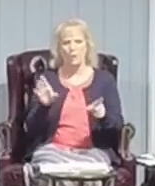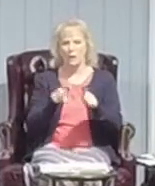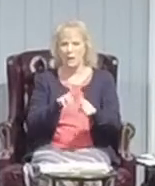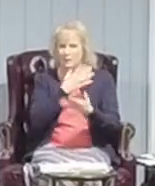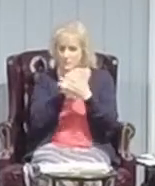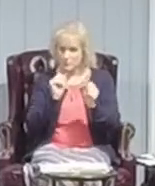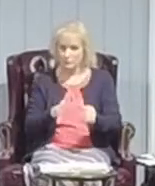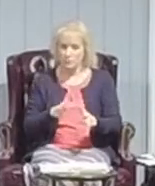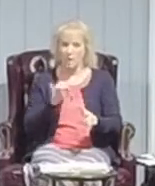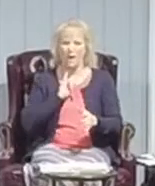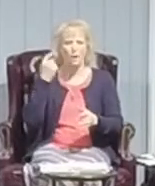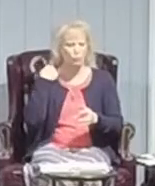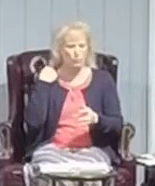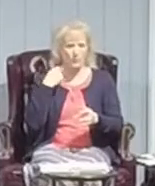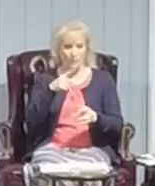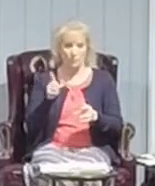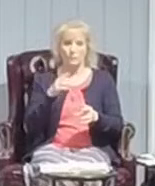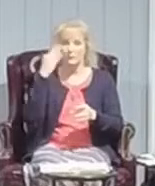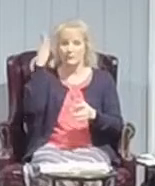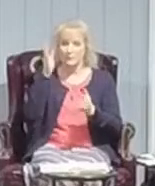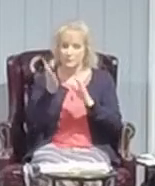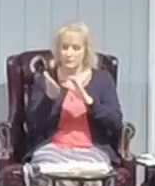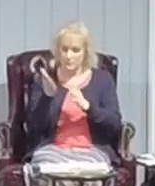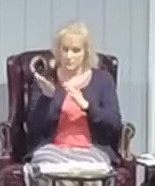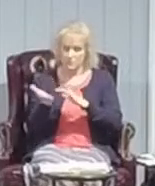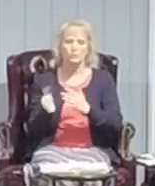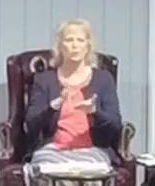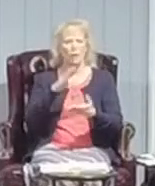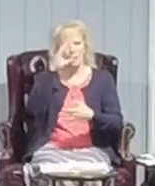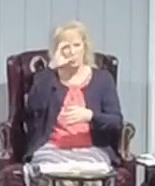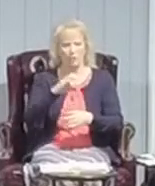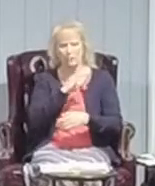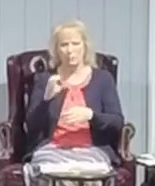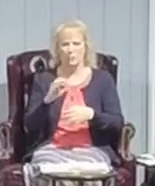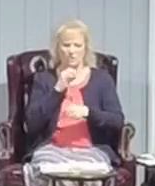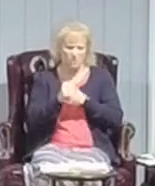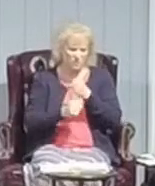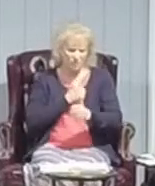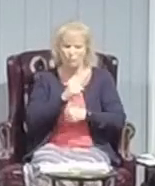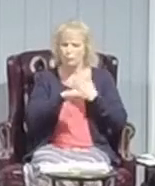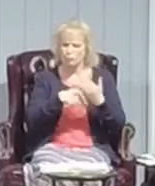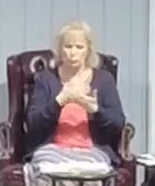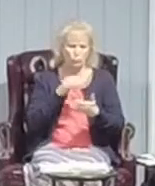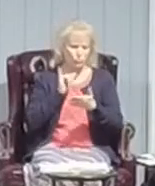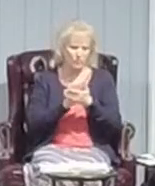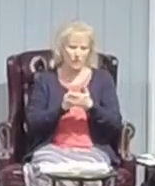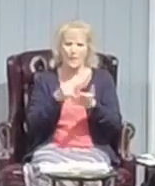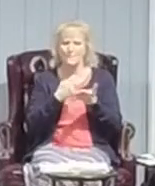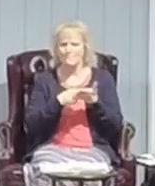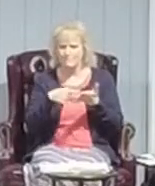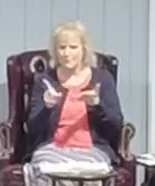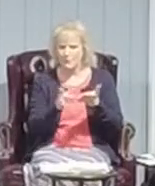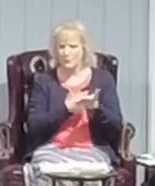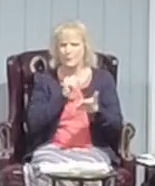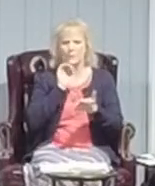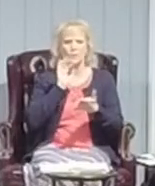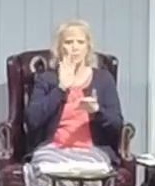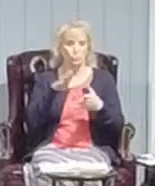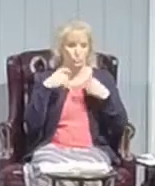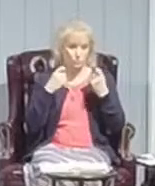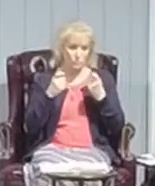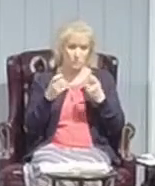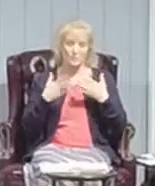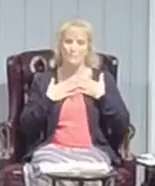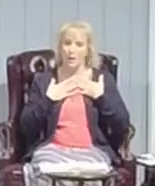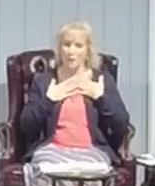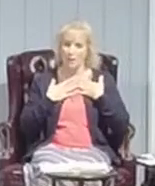can I remind you He died on the cross? He suffered all of that to pay the price for your sins and mine,